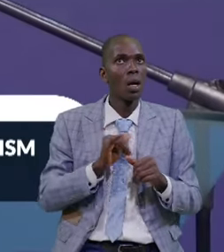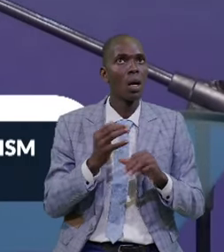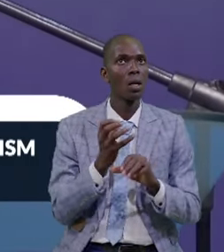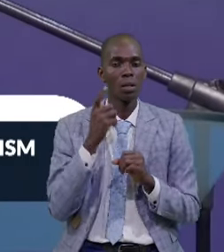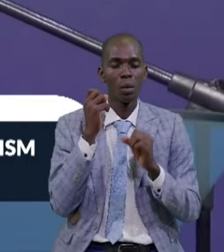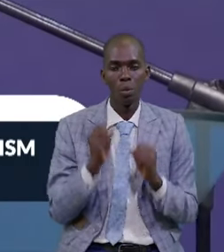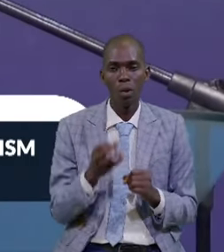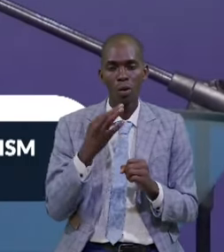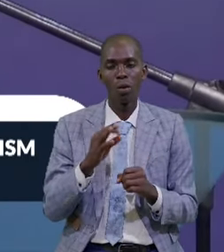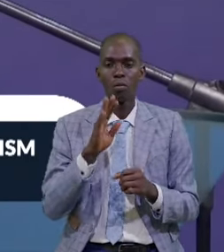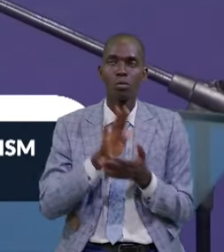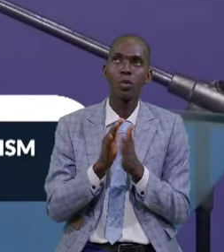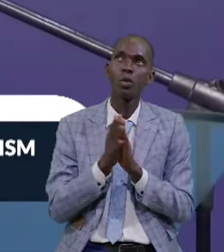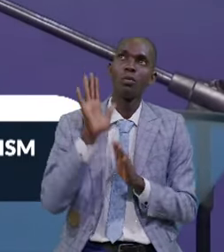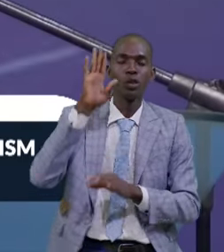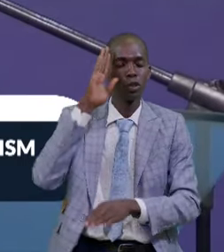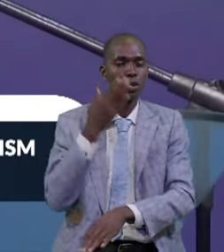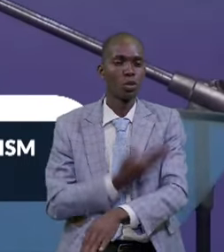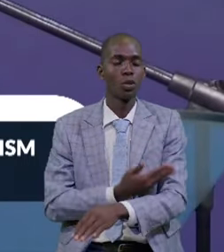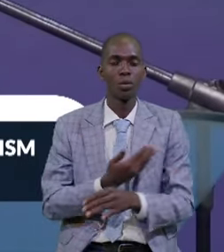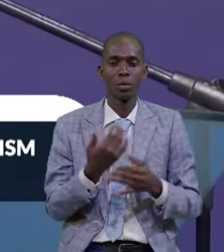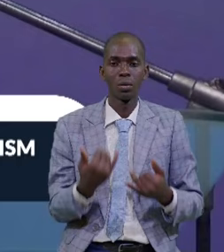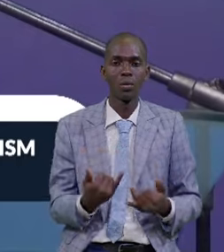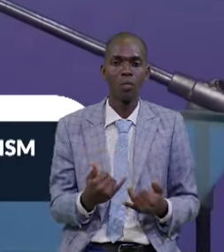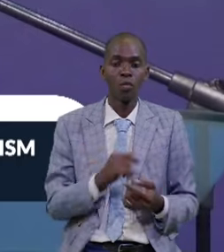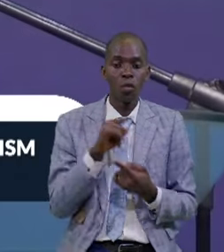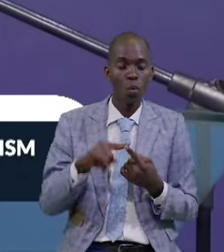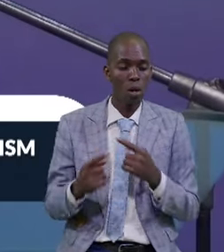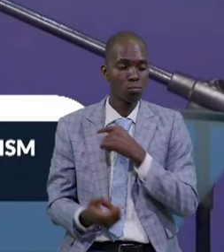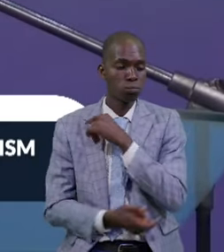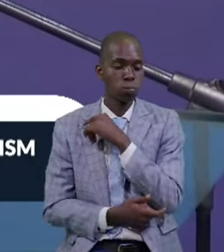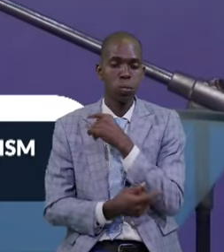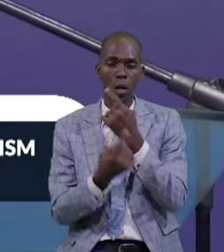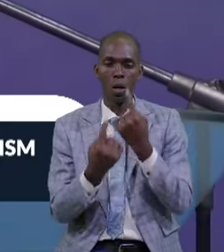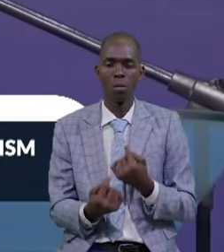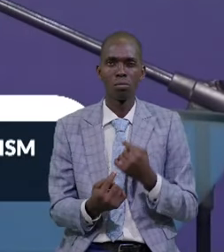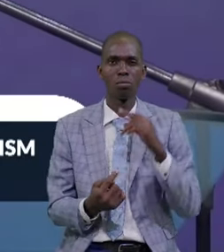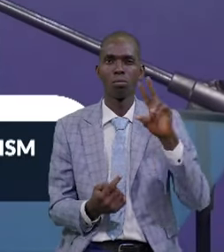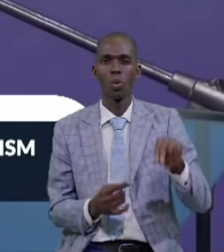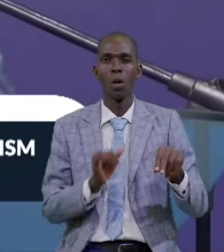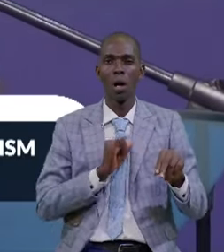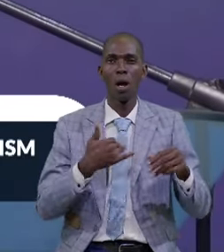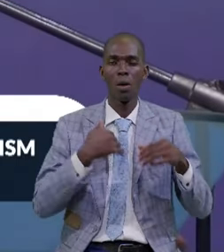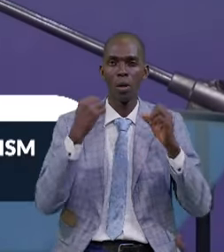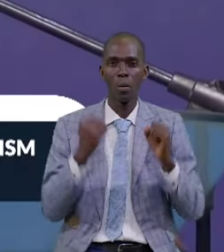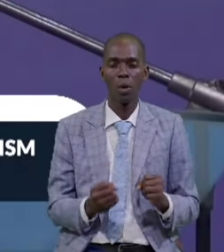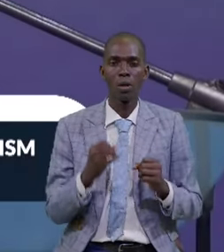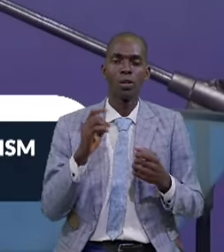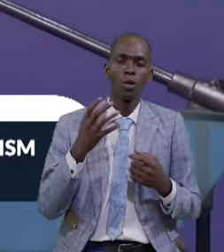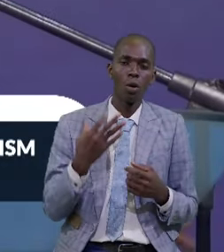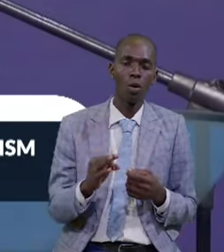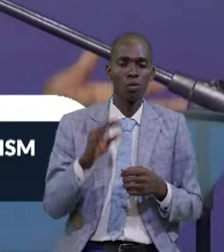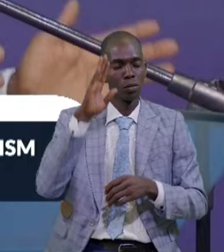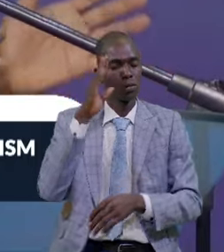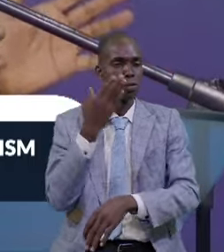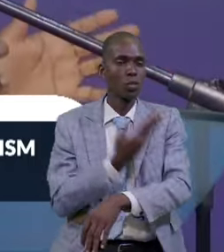already. When temptation comes, I have the power of sonship already. When trials